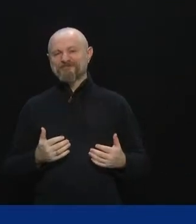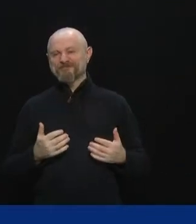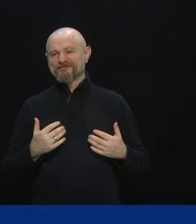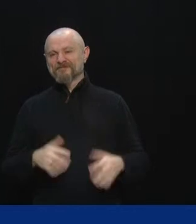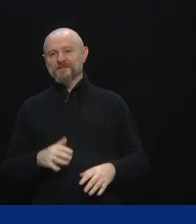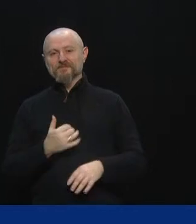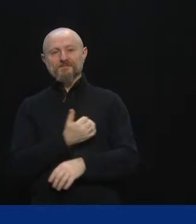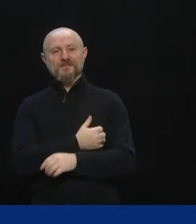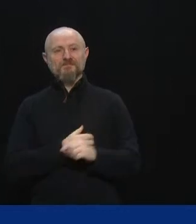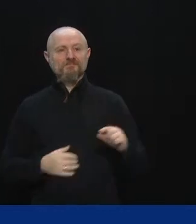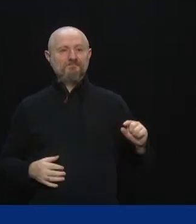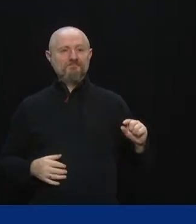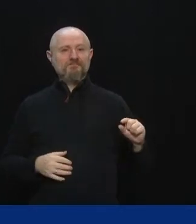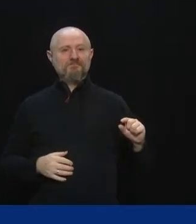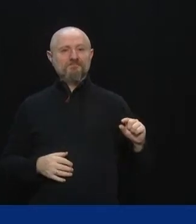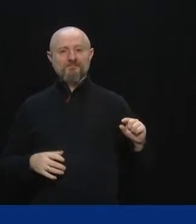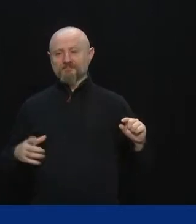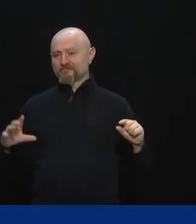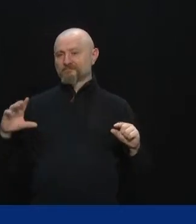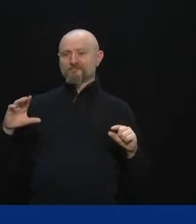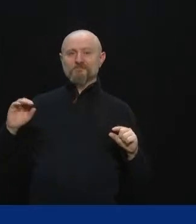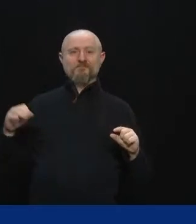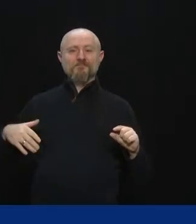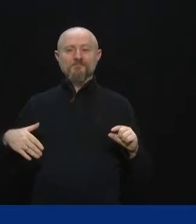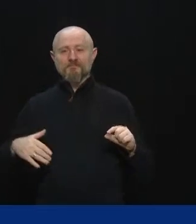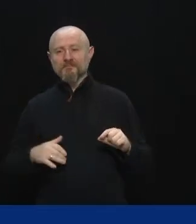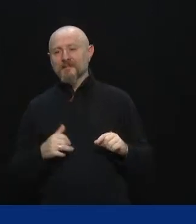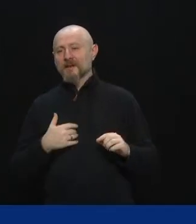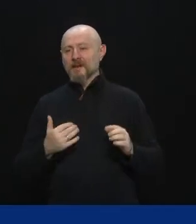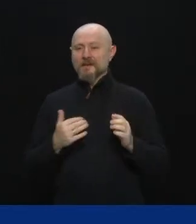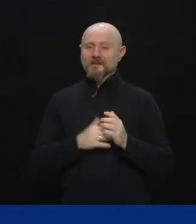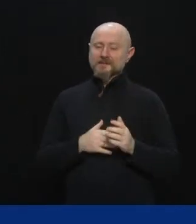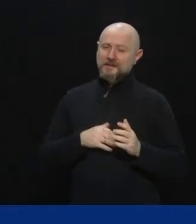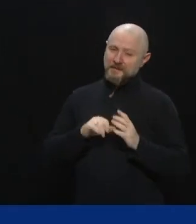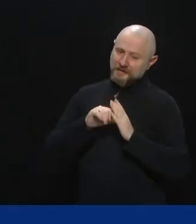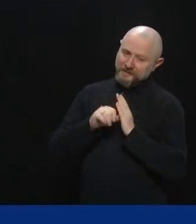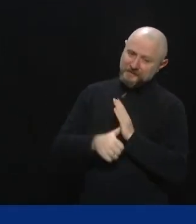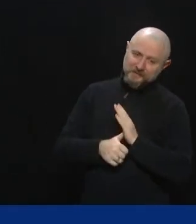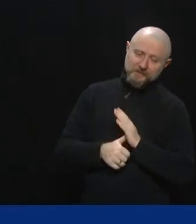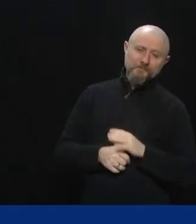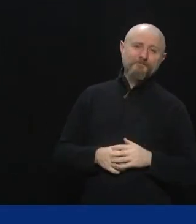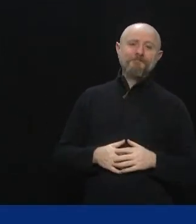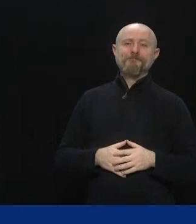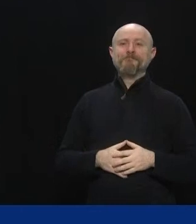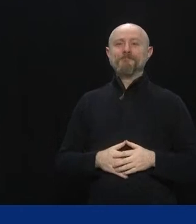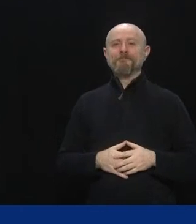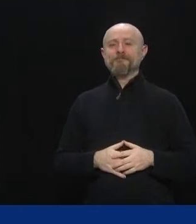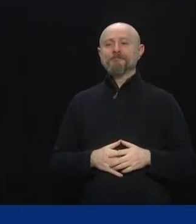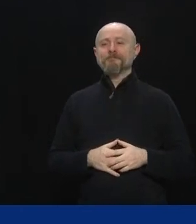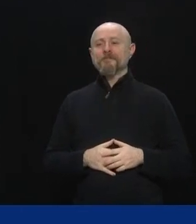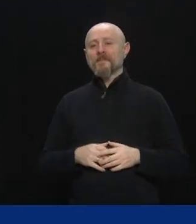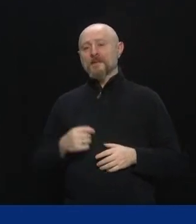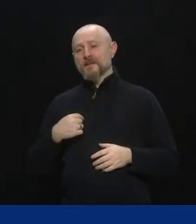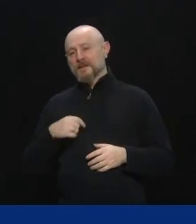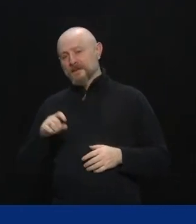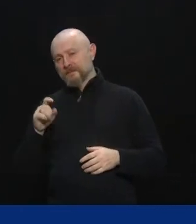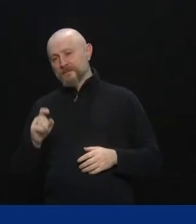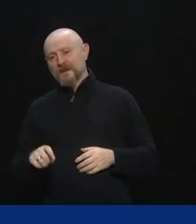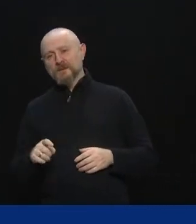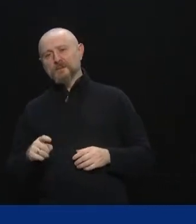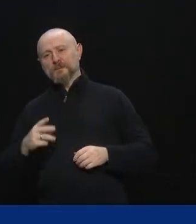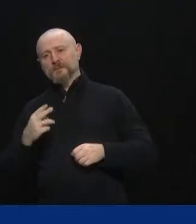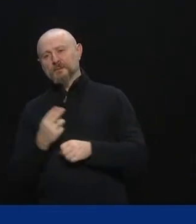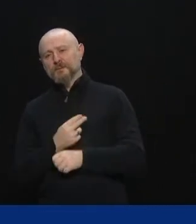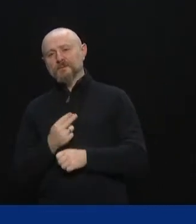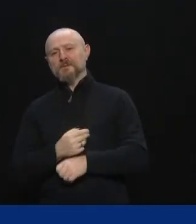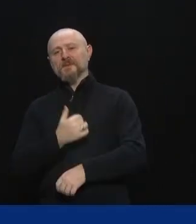vaccinated fully. So again, the emphasis here is that we have to use more effectively the tool for vaccination in